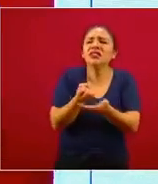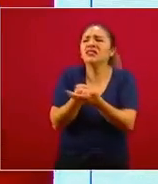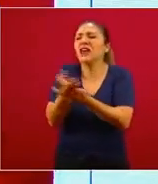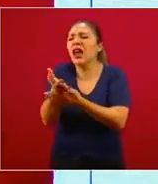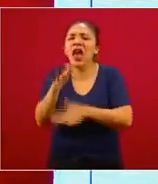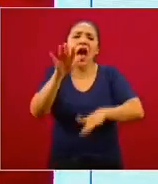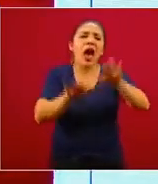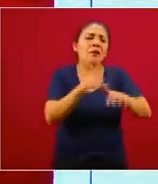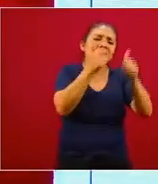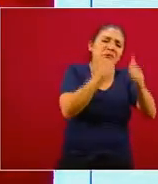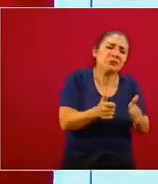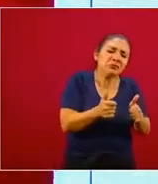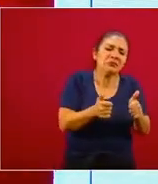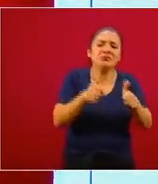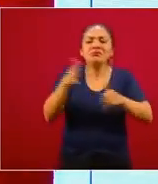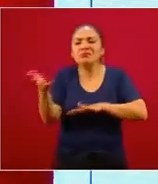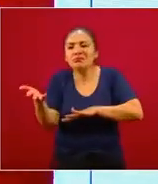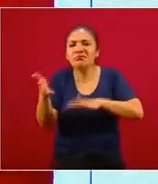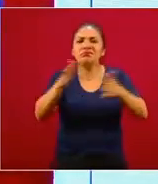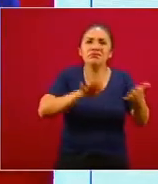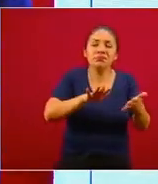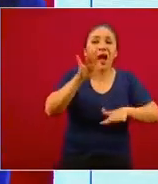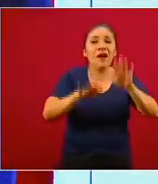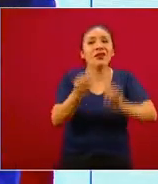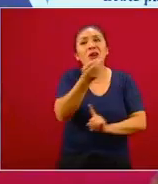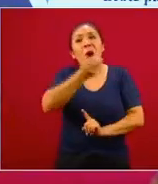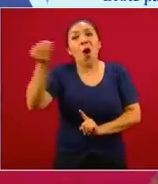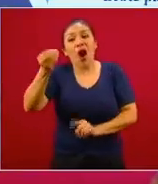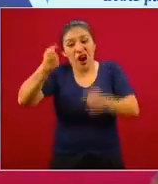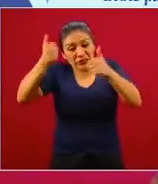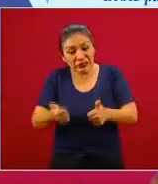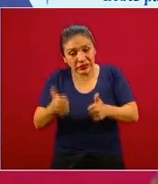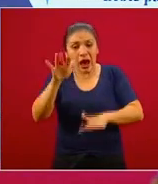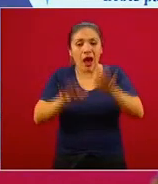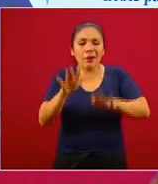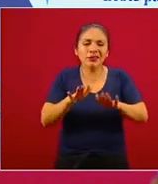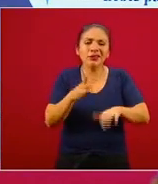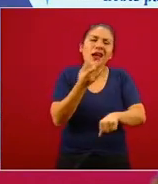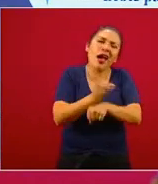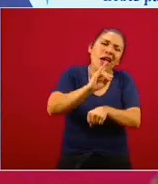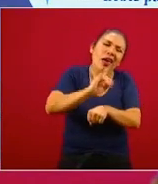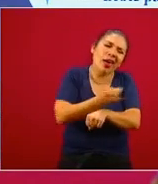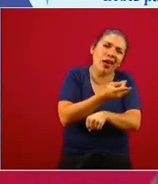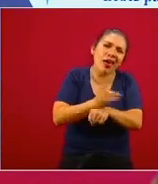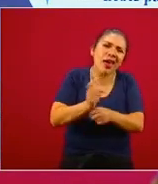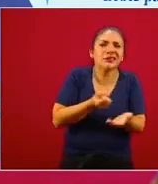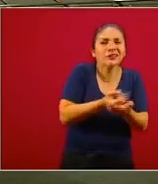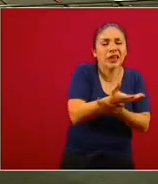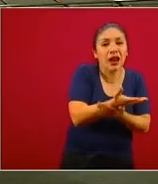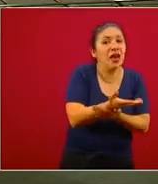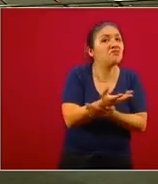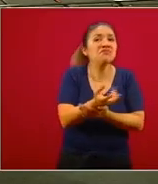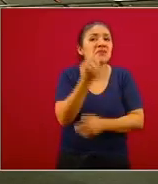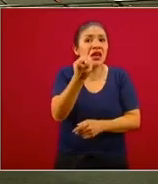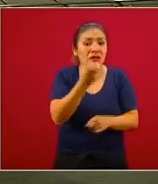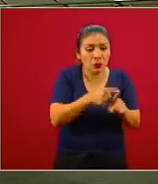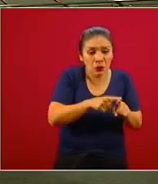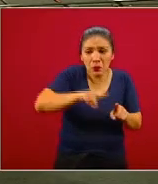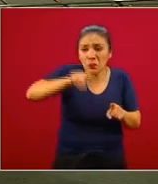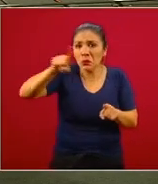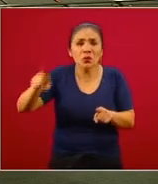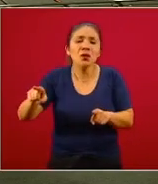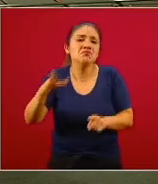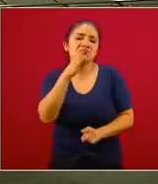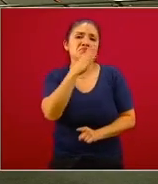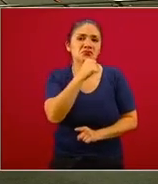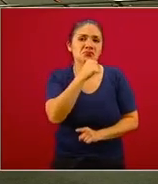some given time and we stay at home sometimes and then leave home sometimes, we are more strict sometimes and